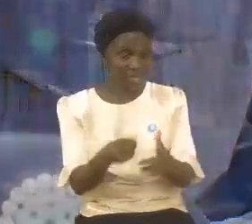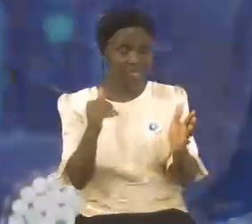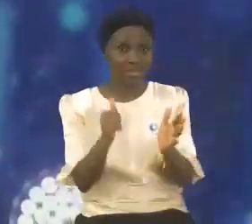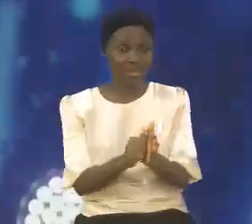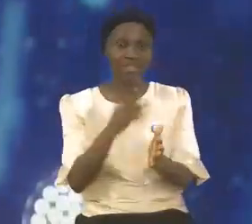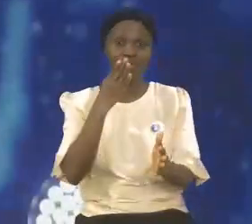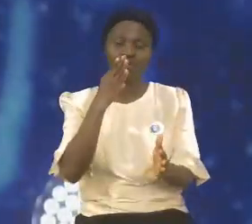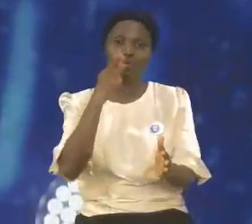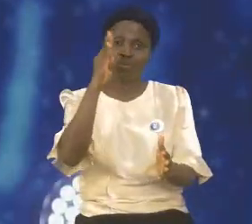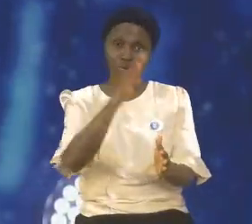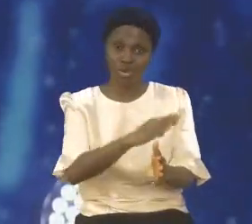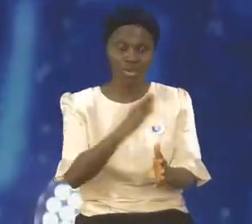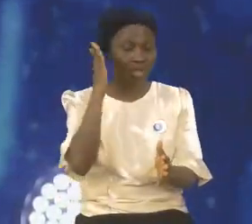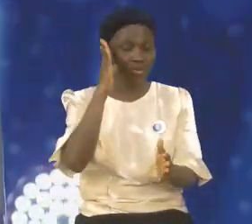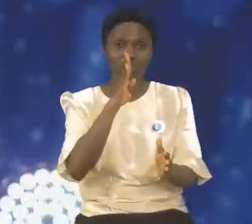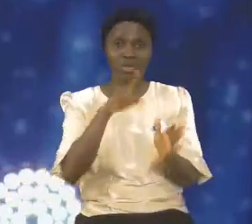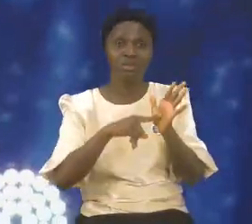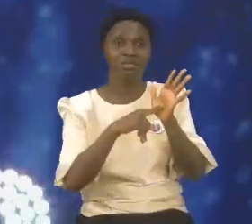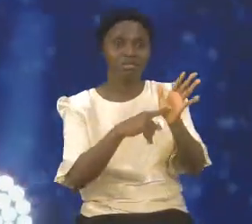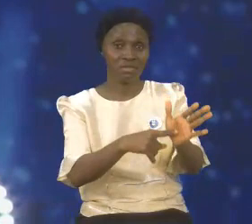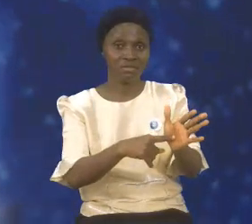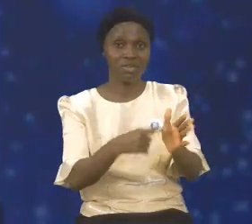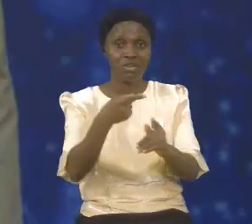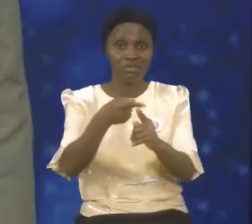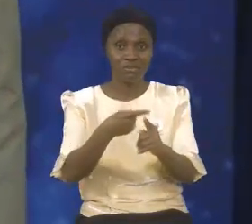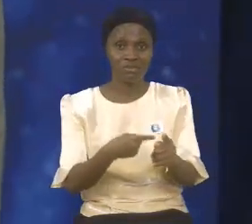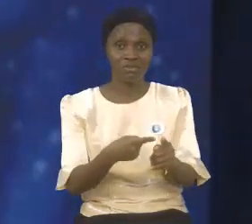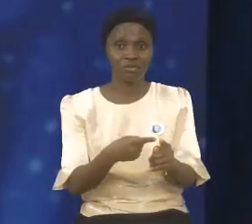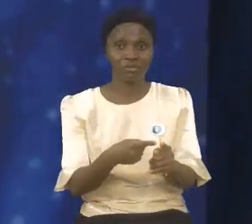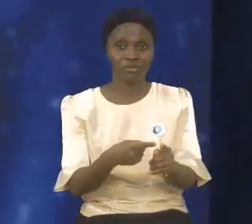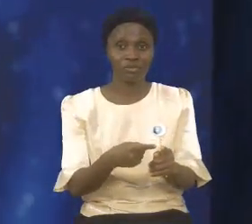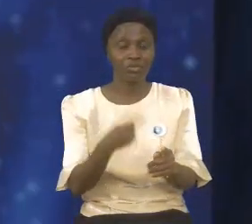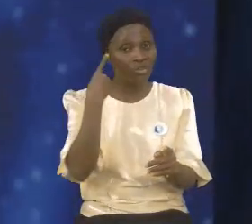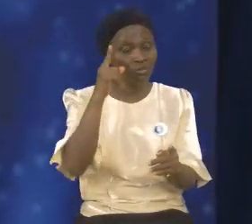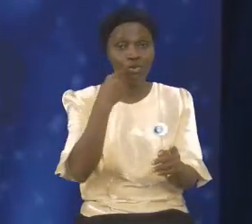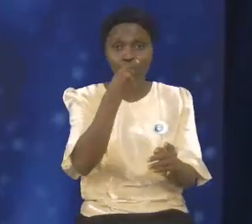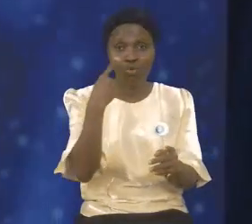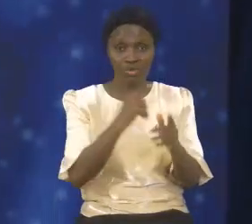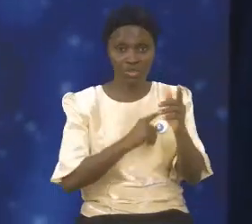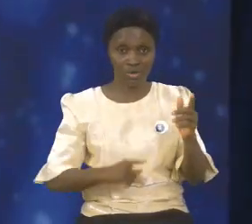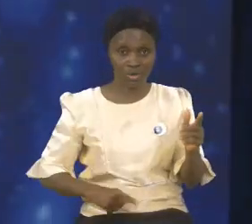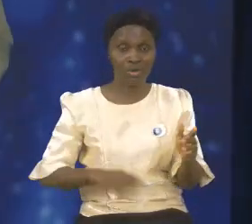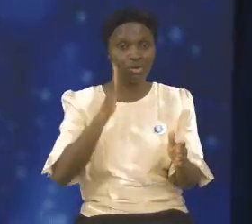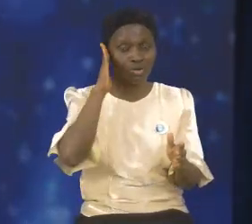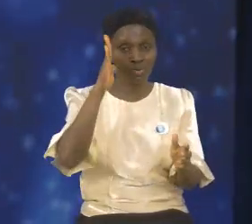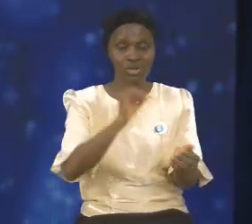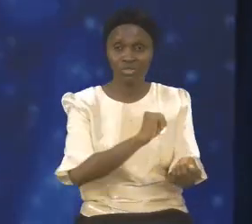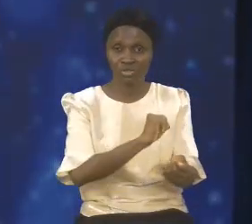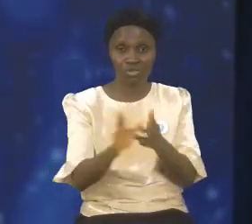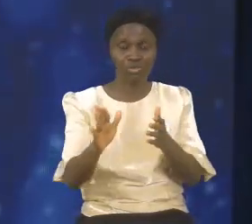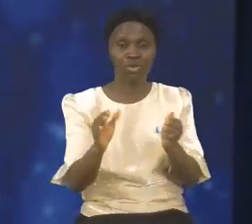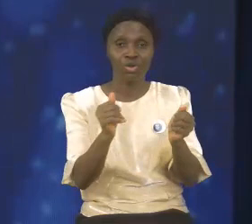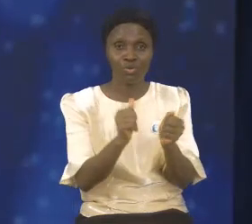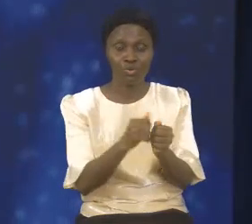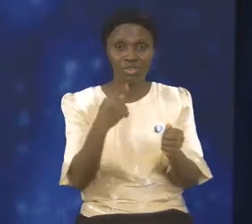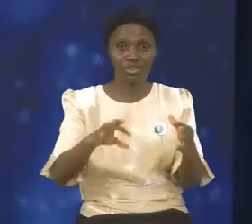be revealed from whom the Lord shall consume with the spirit of his mouth,